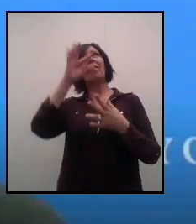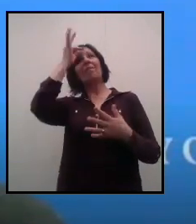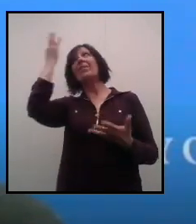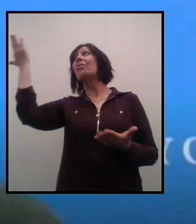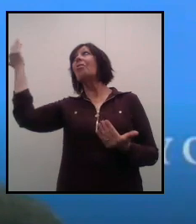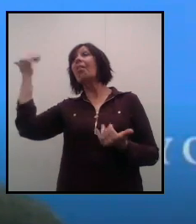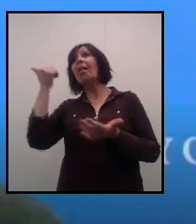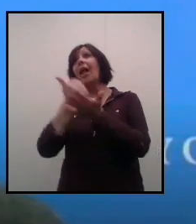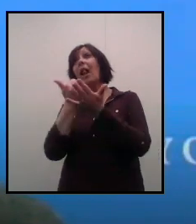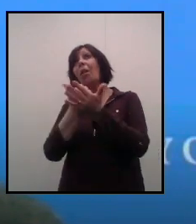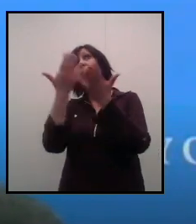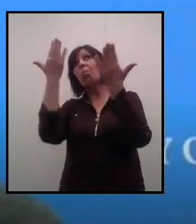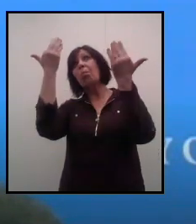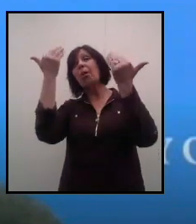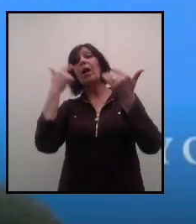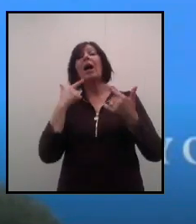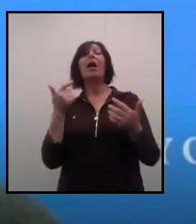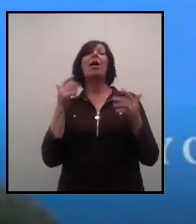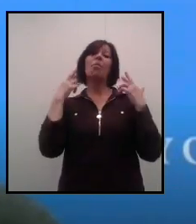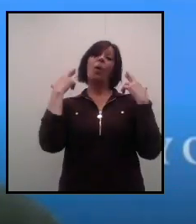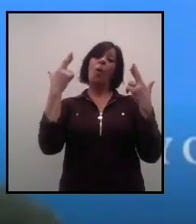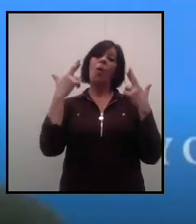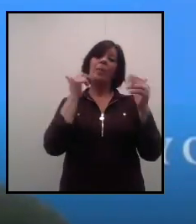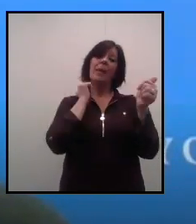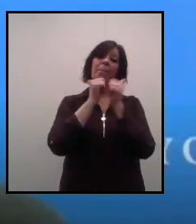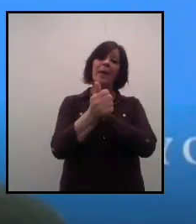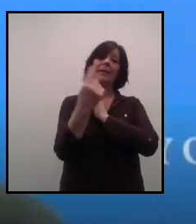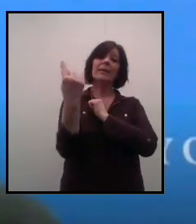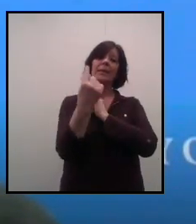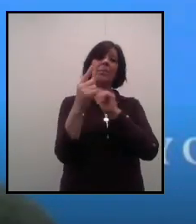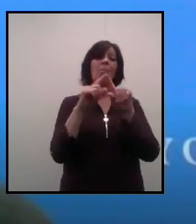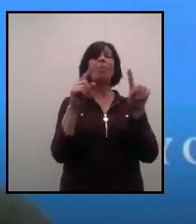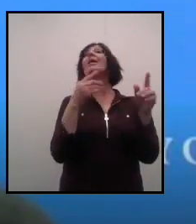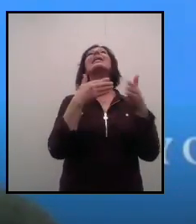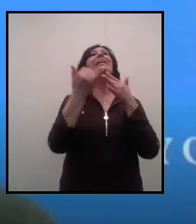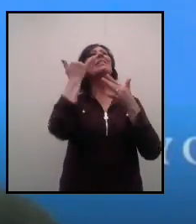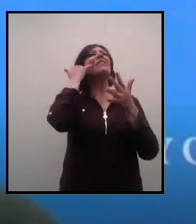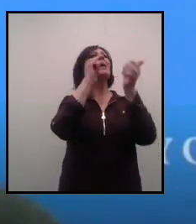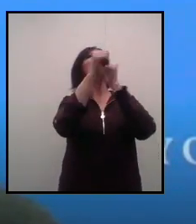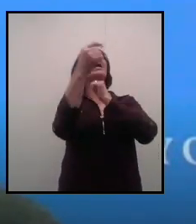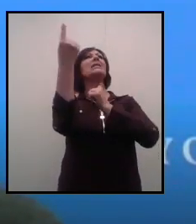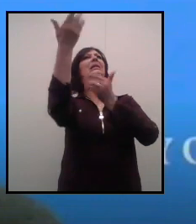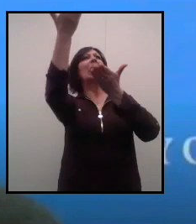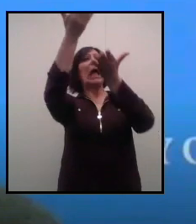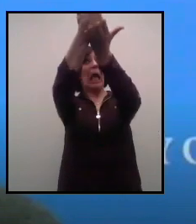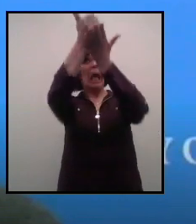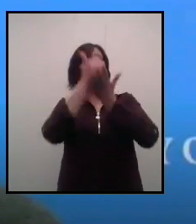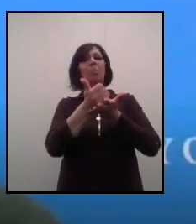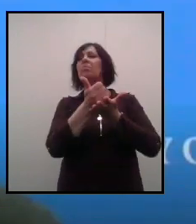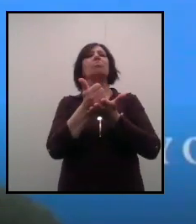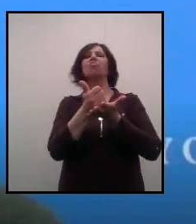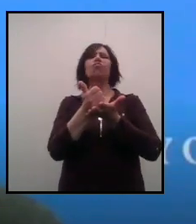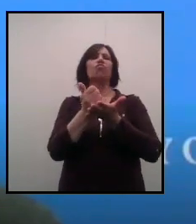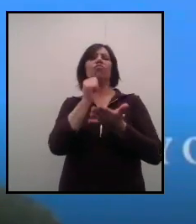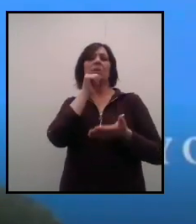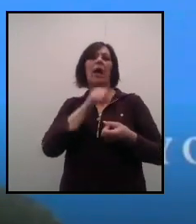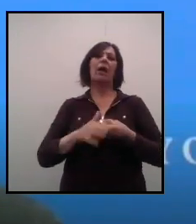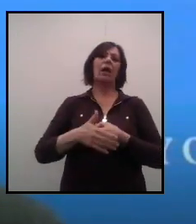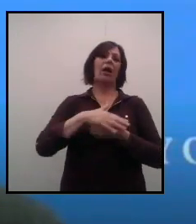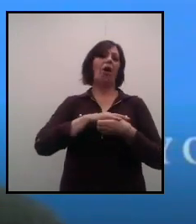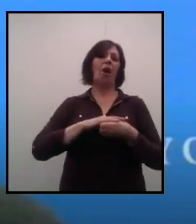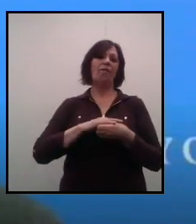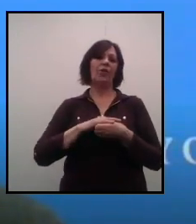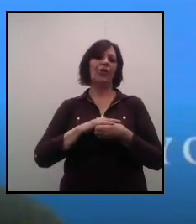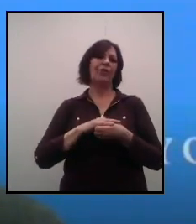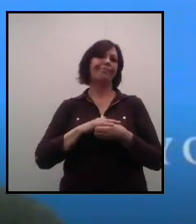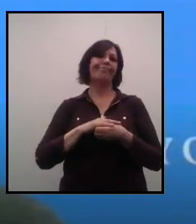assistance. I'm hopeful that they pass a federal assistance program, but even if they do, that will not cover anywhere, probably won't